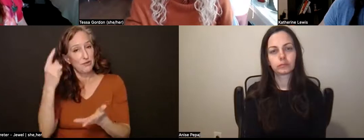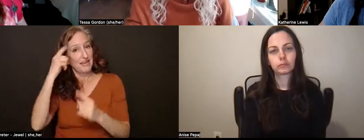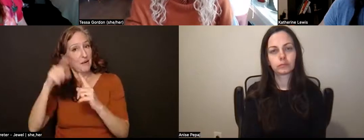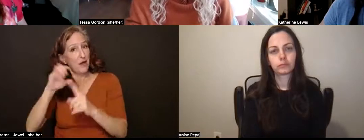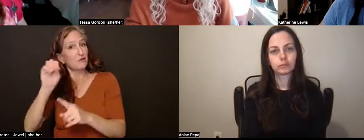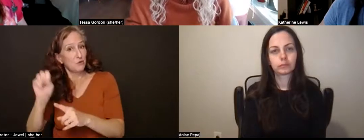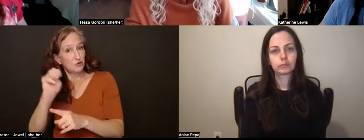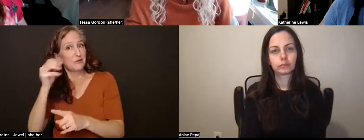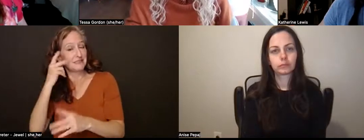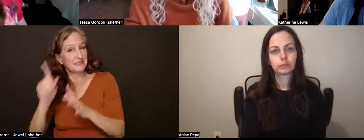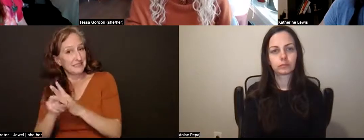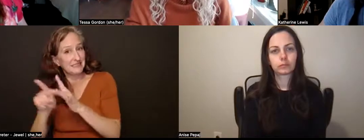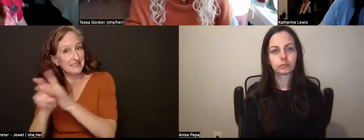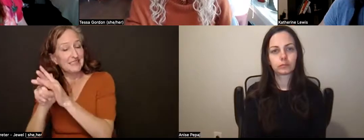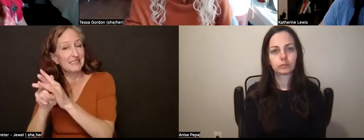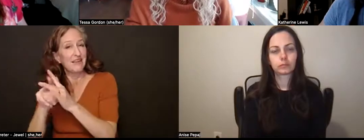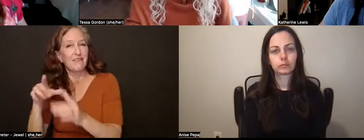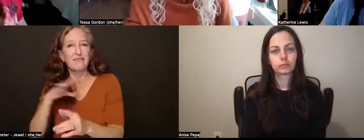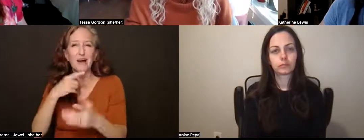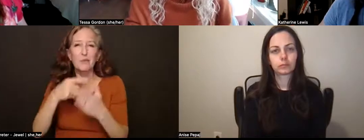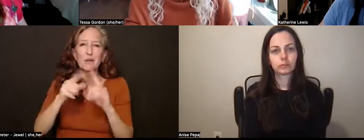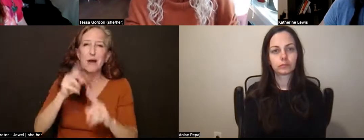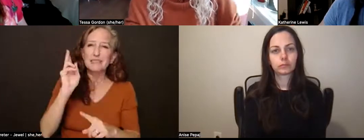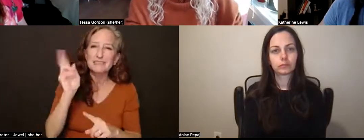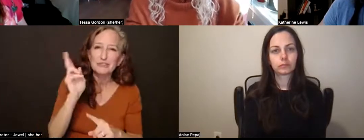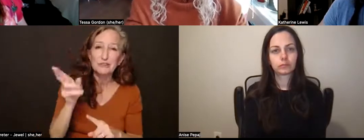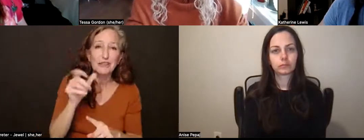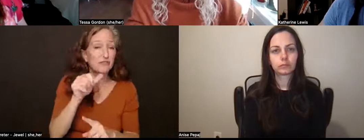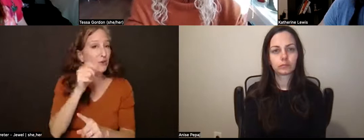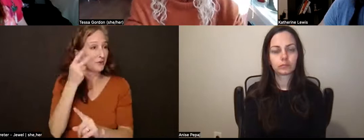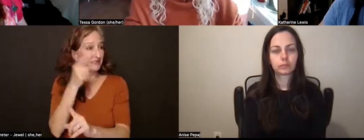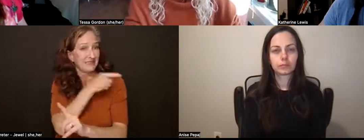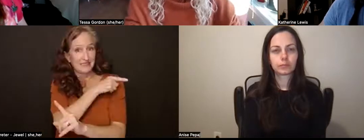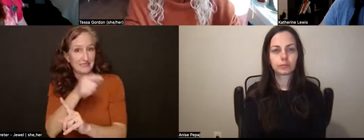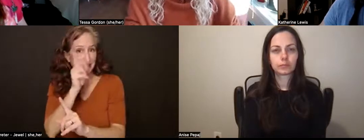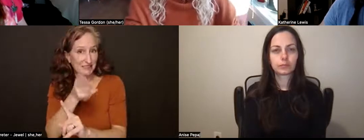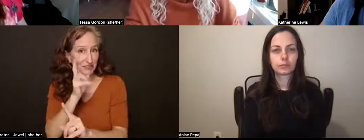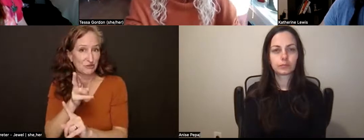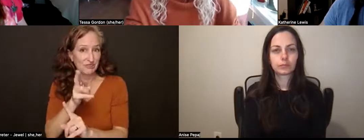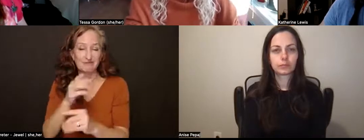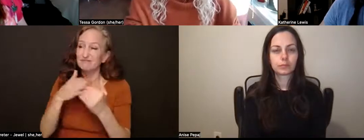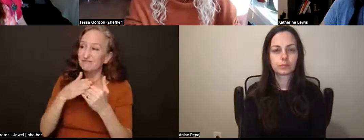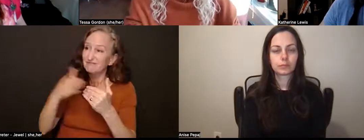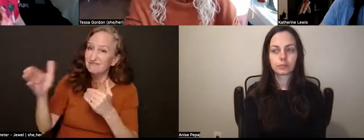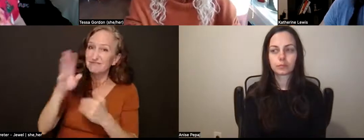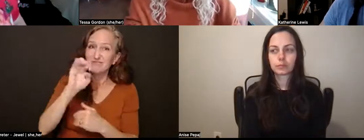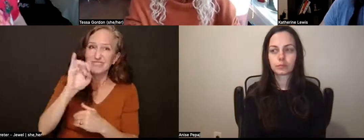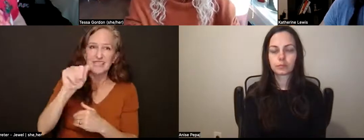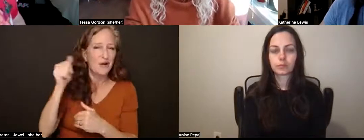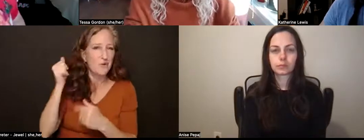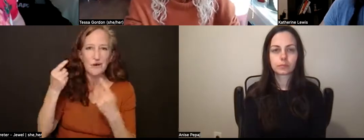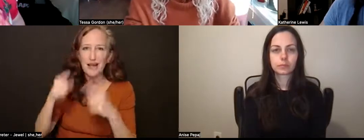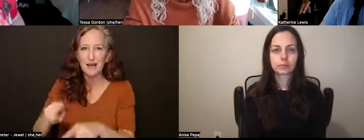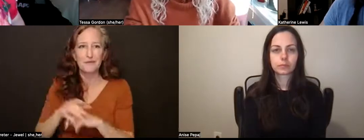if you don't see it in history, you're not gonna see it in media either. And that's just the baseline. And this is with not